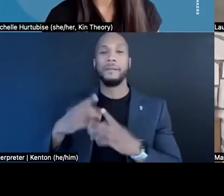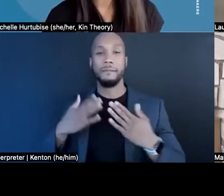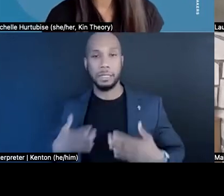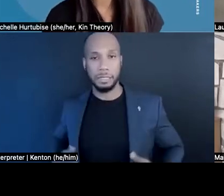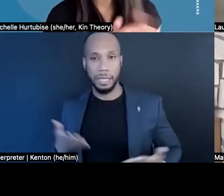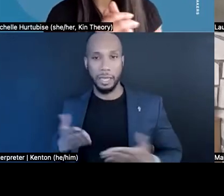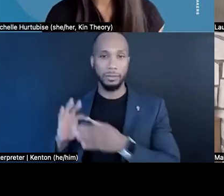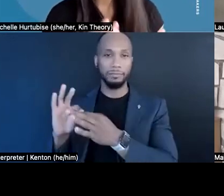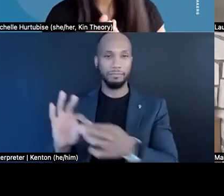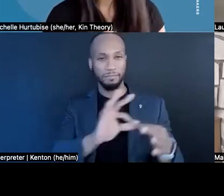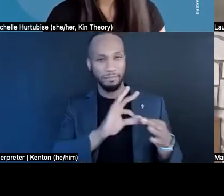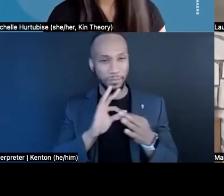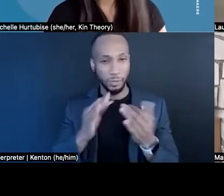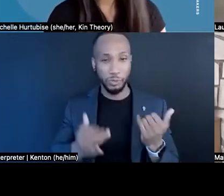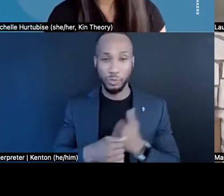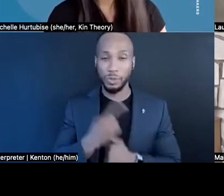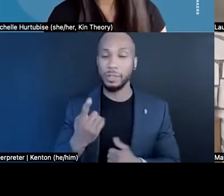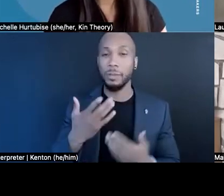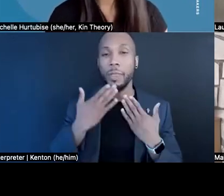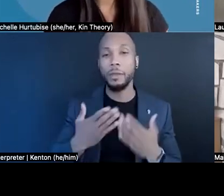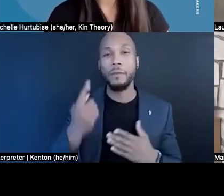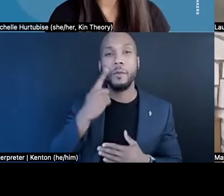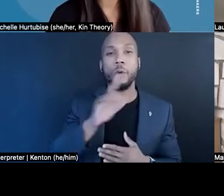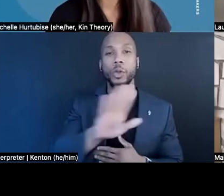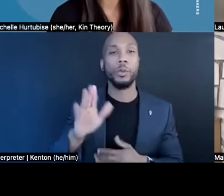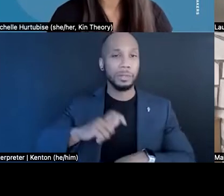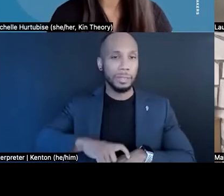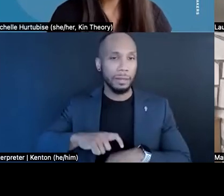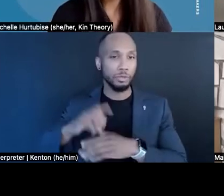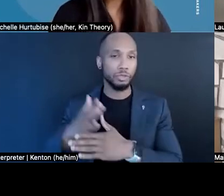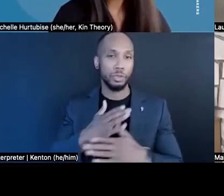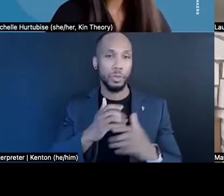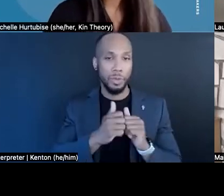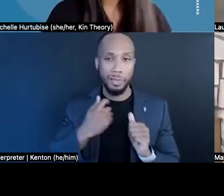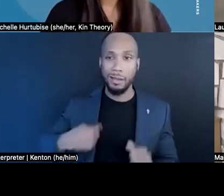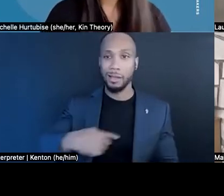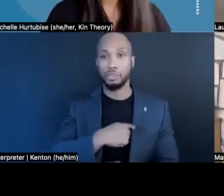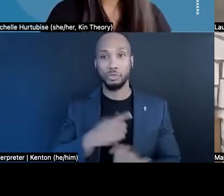standing up today. So thank you for the time that you're sharing with us today.